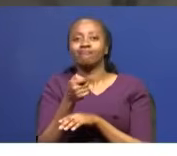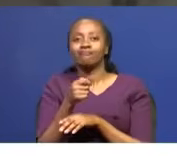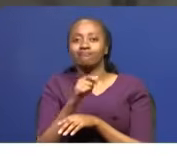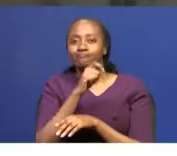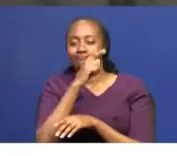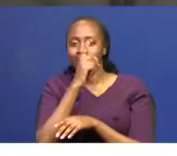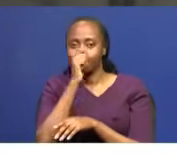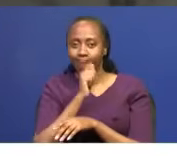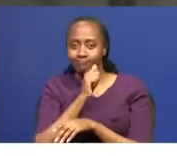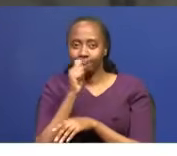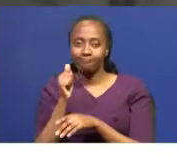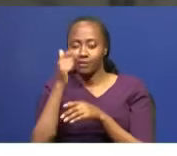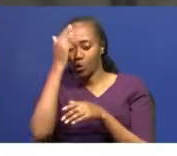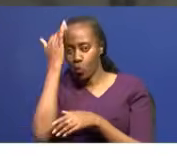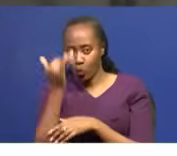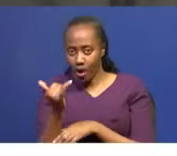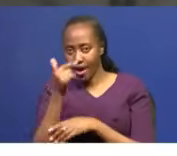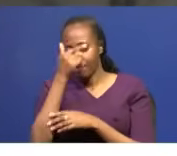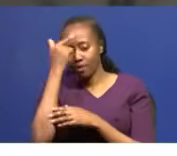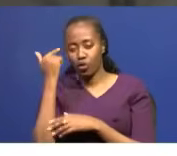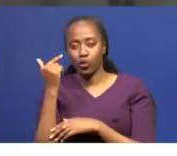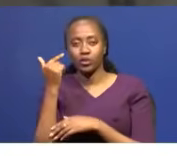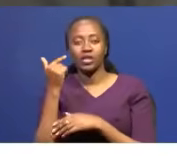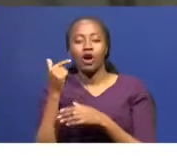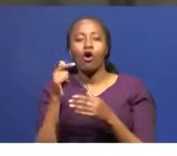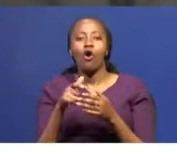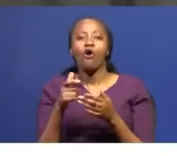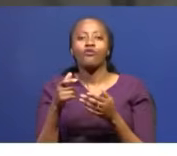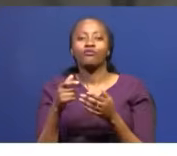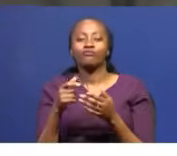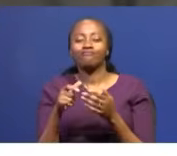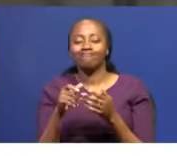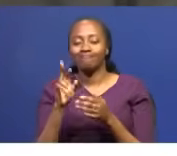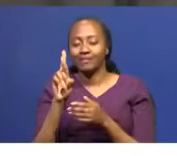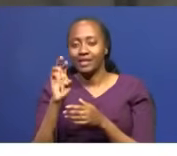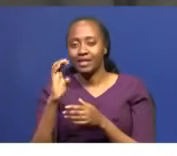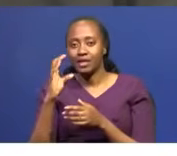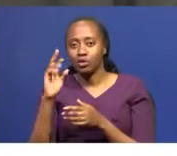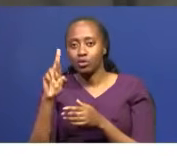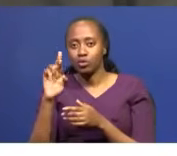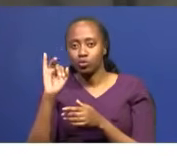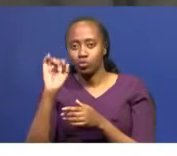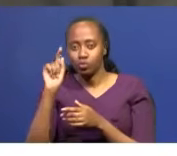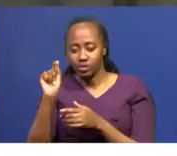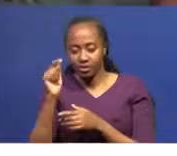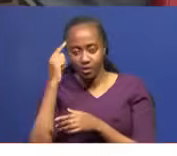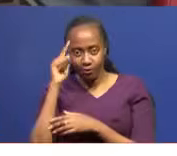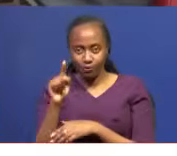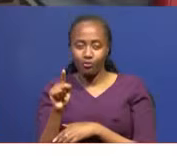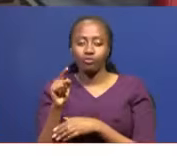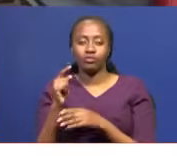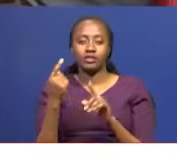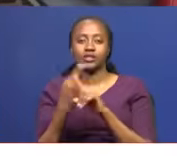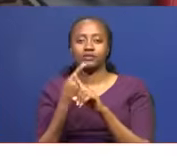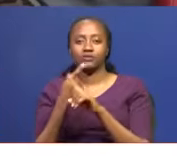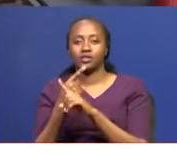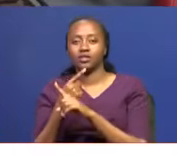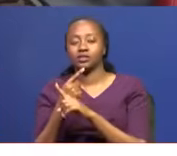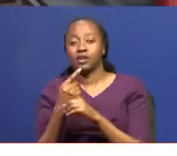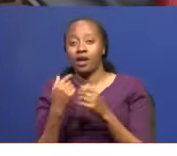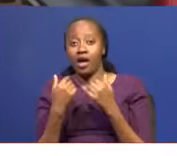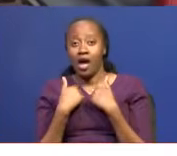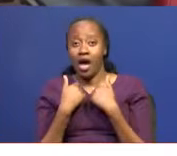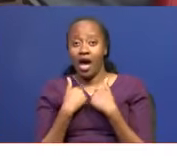meeting, among them the resolution that the recruitment of constables proceeds immediately. Here's that report.